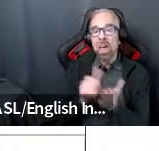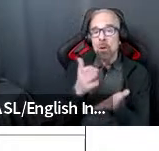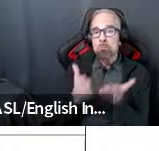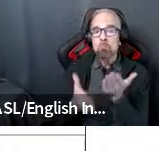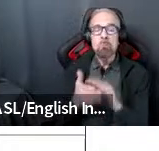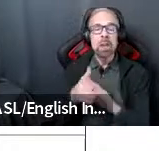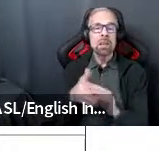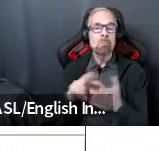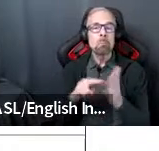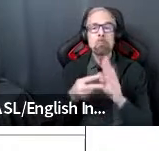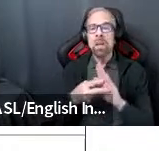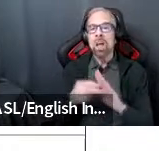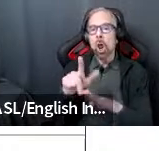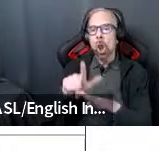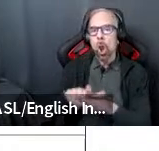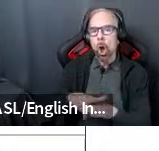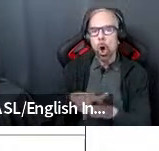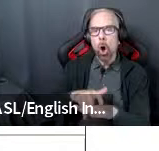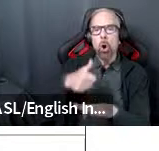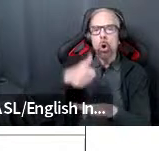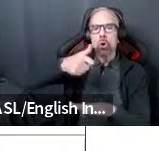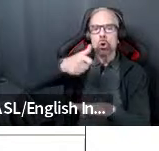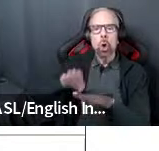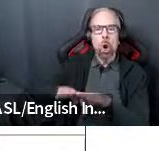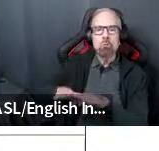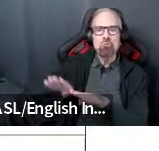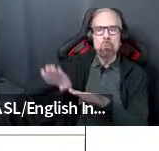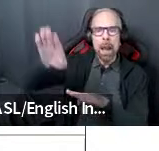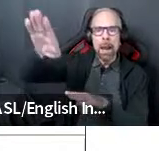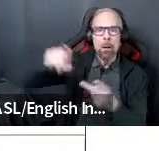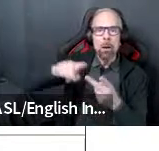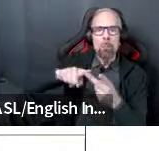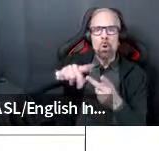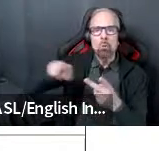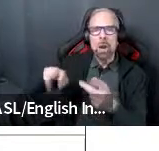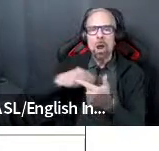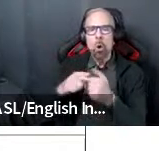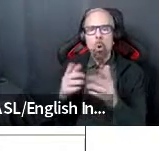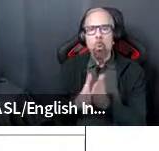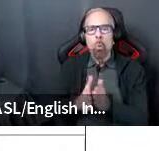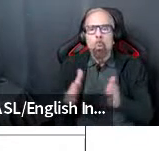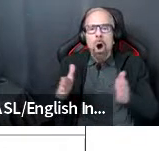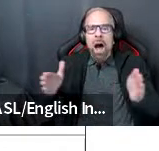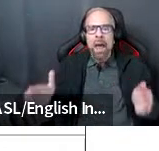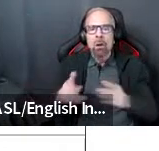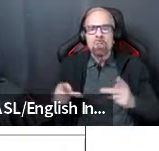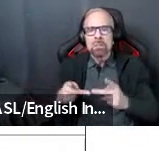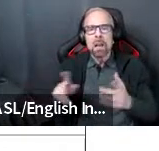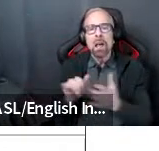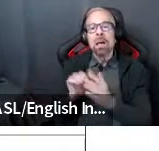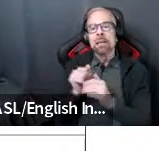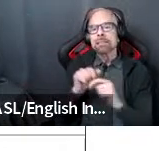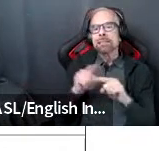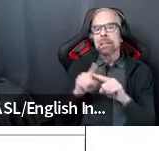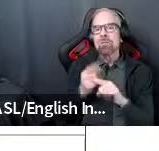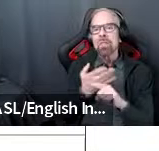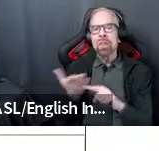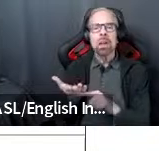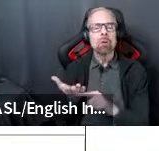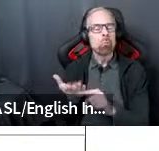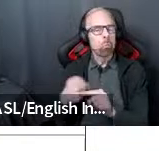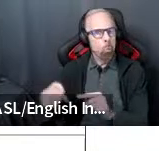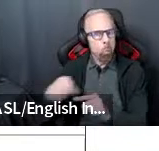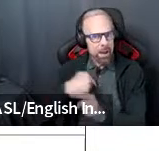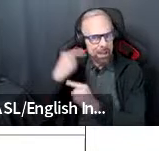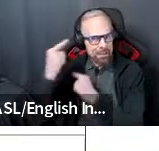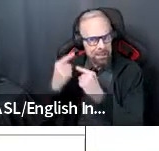with more gradual grades, rest areas, wider facilities. So all of these pieces are definitely being considered